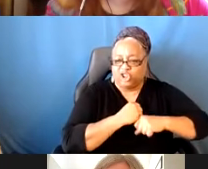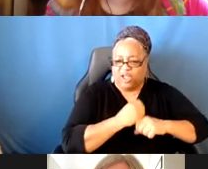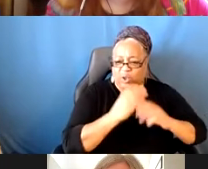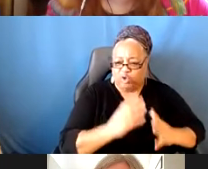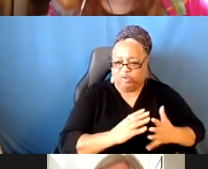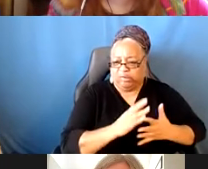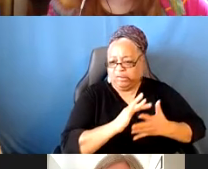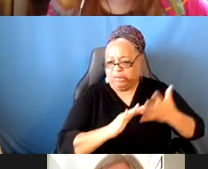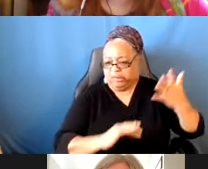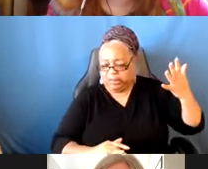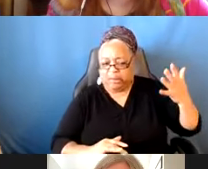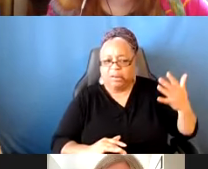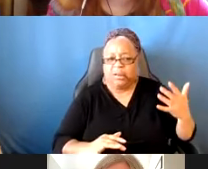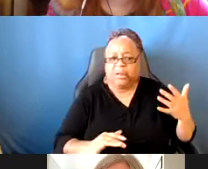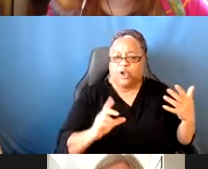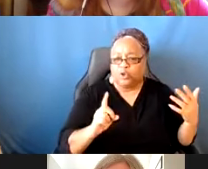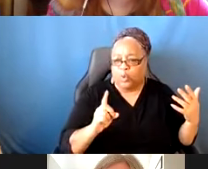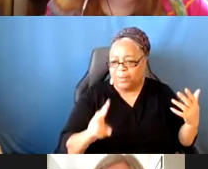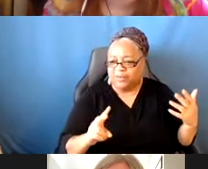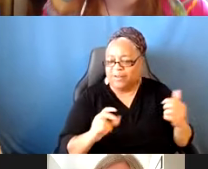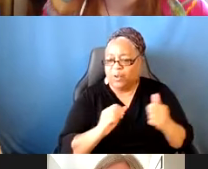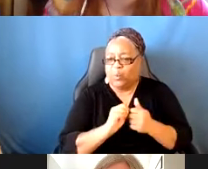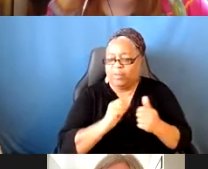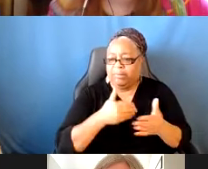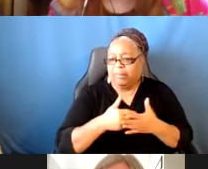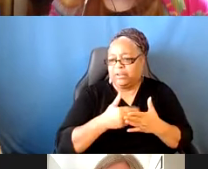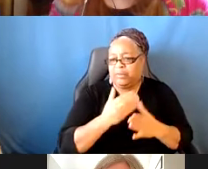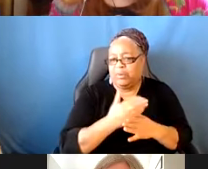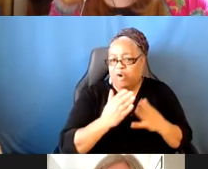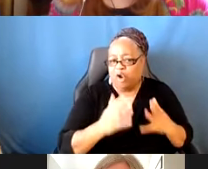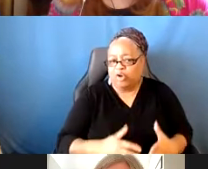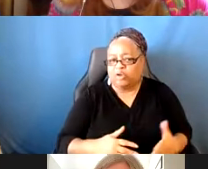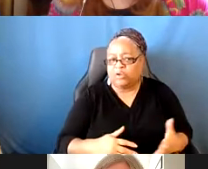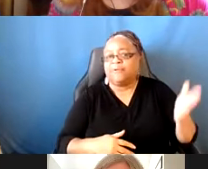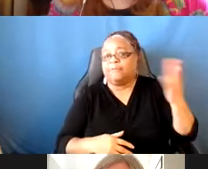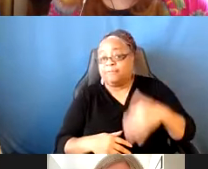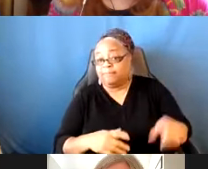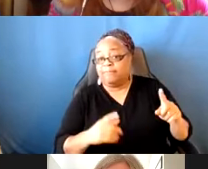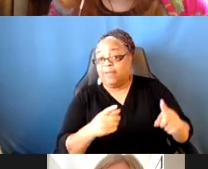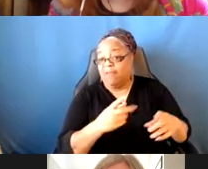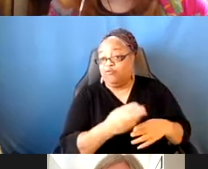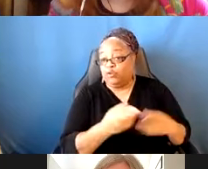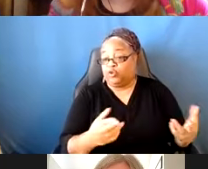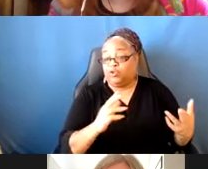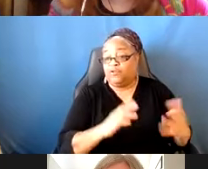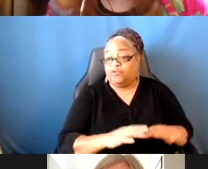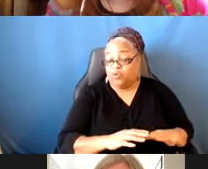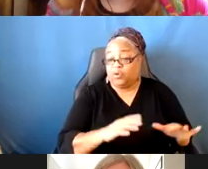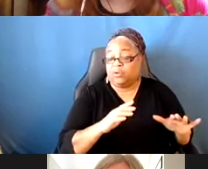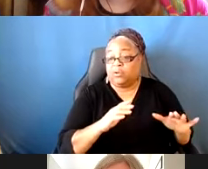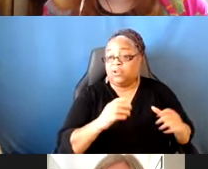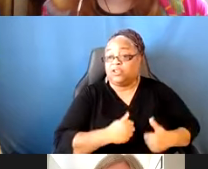Someone asked, are there some resources that are better for survivors after they've left? The National Domestic